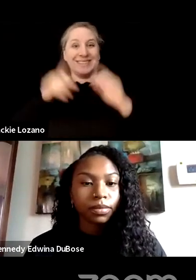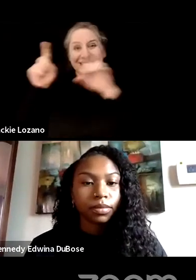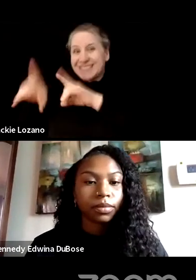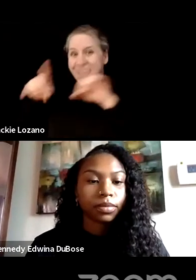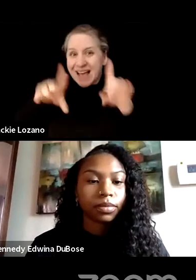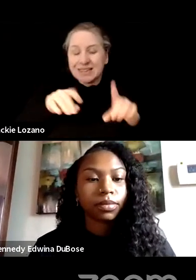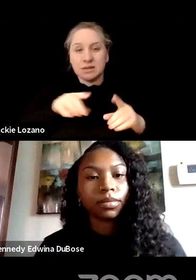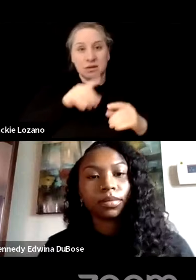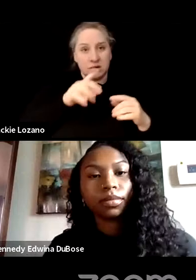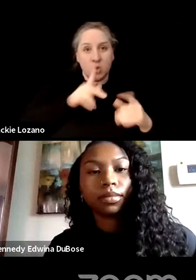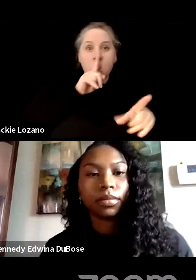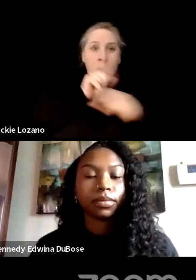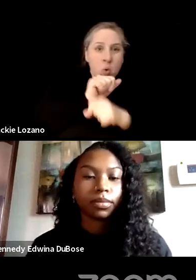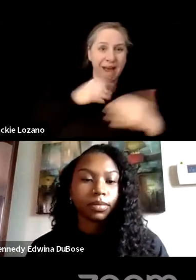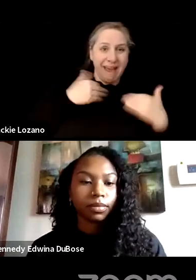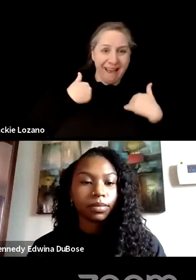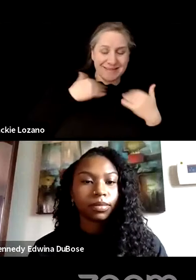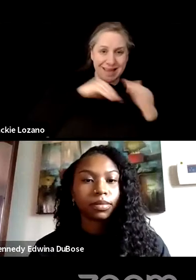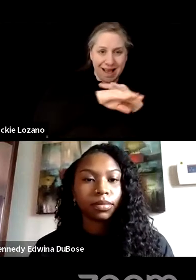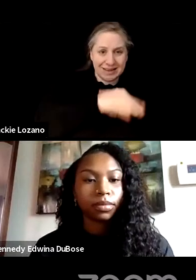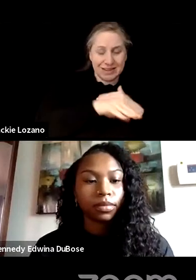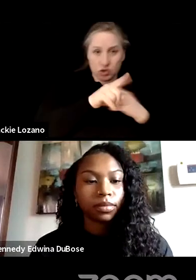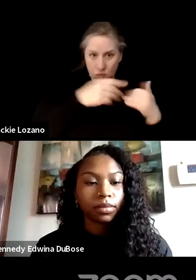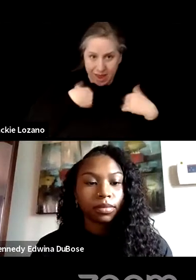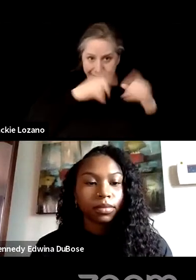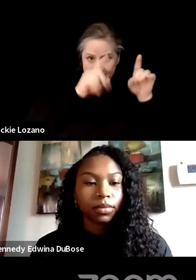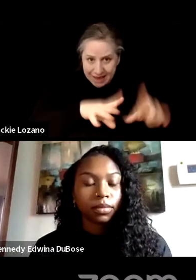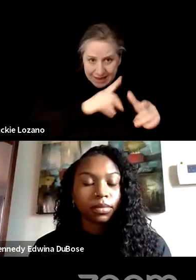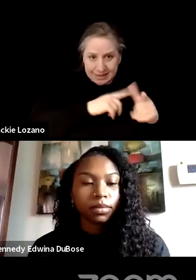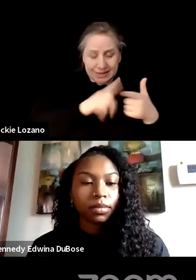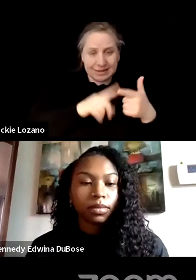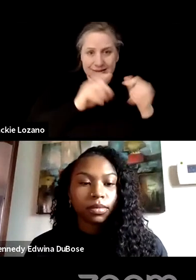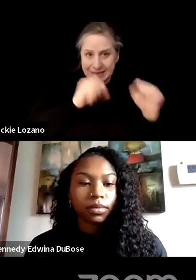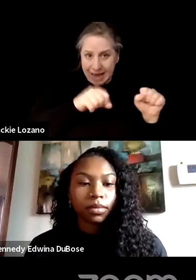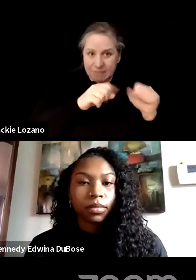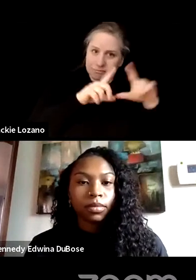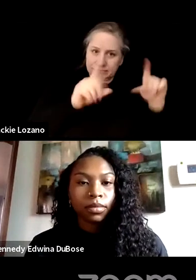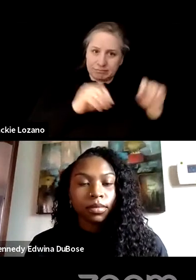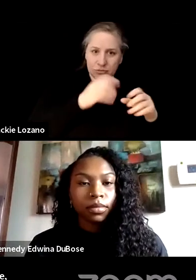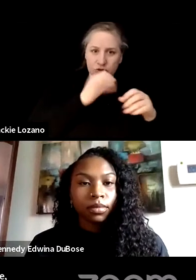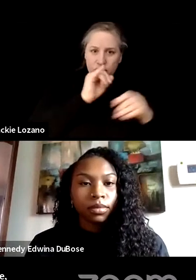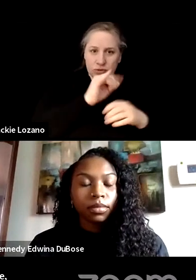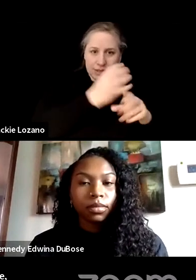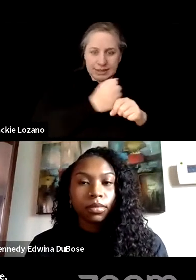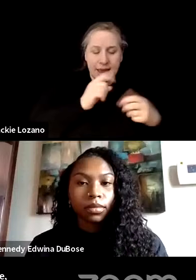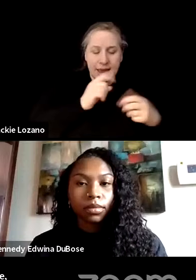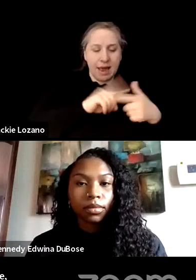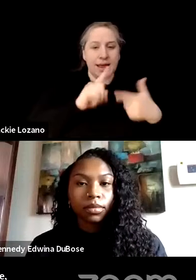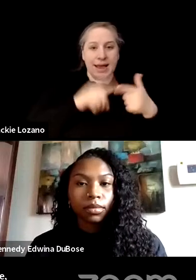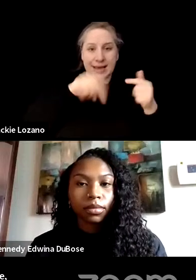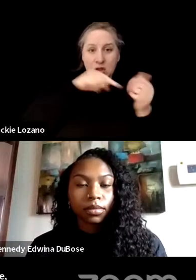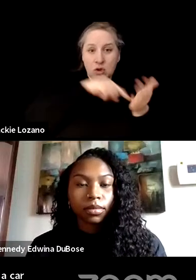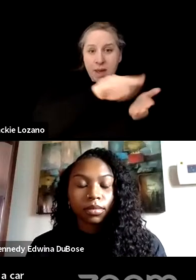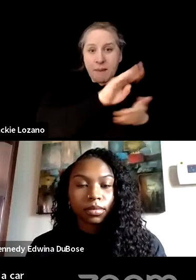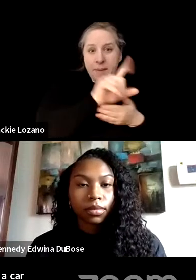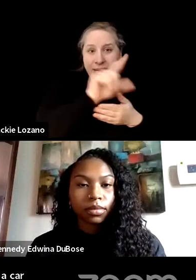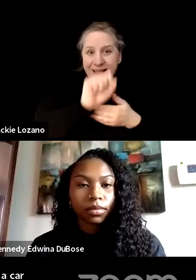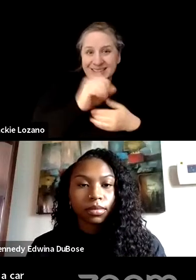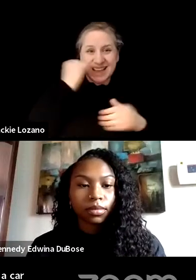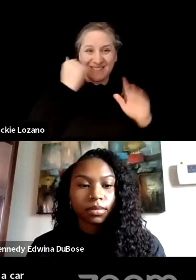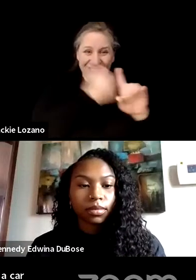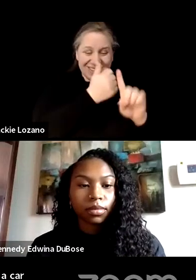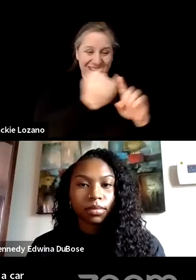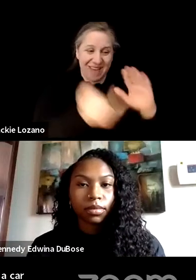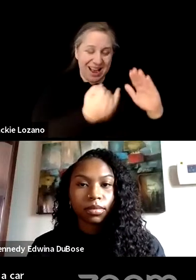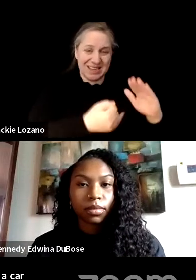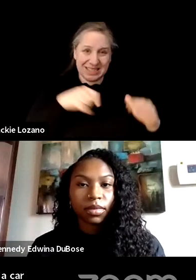Do you have a car to get to that testing site? Can you afford to miss work and pay your bills if you're isolating or quarantining?